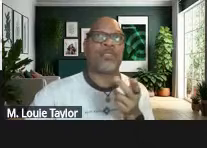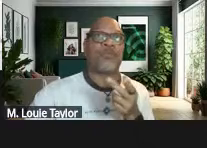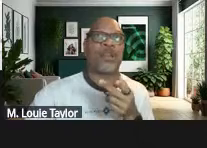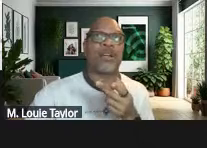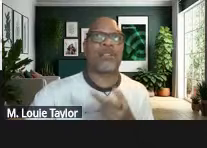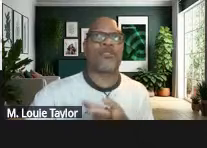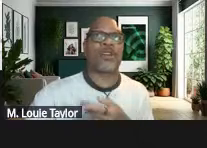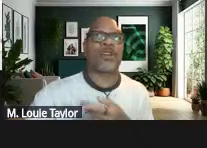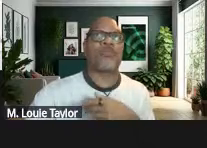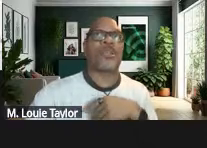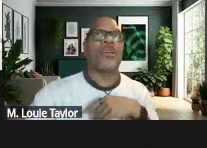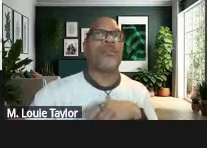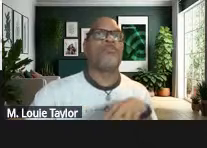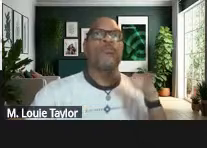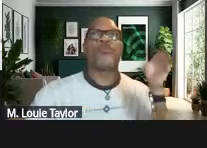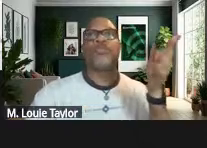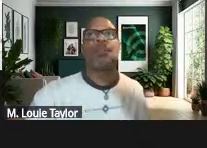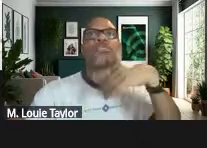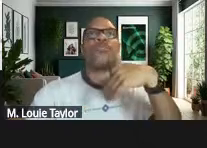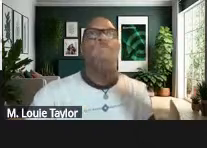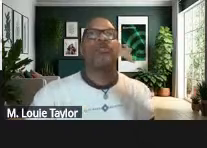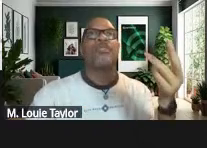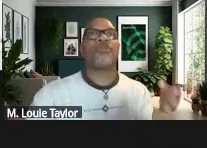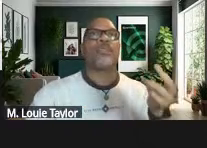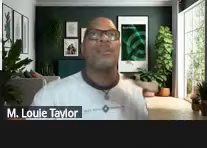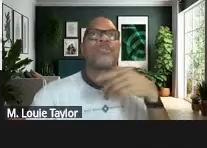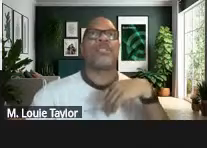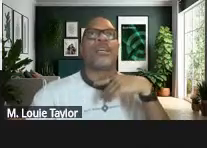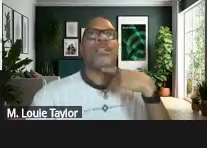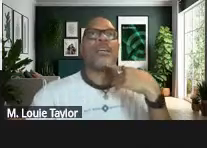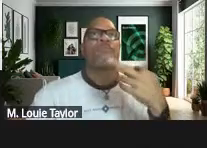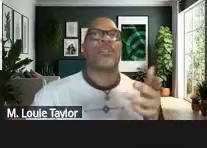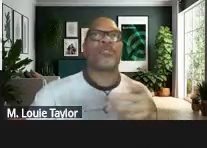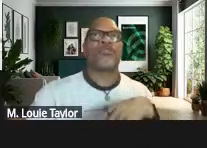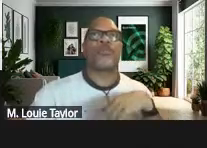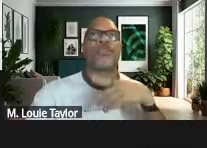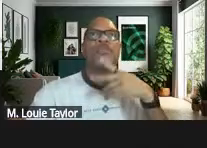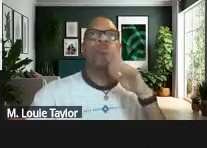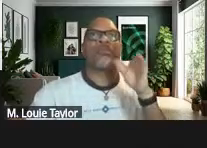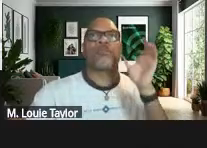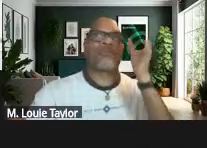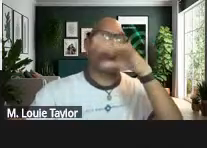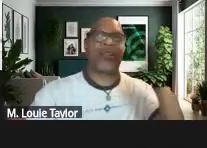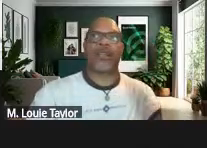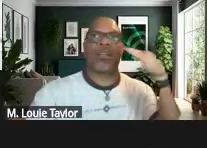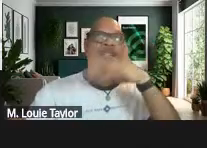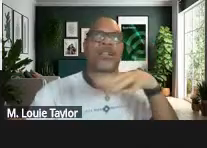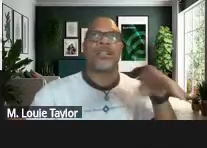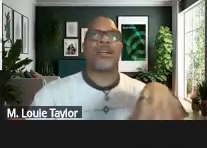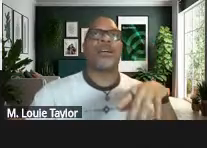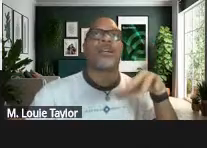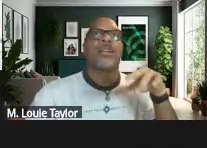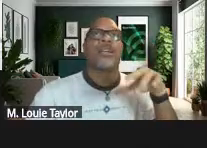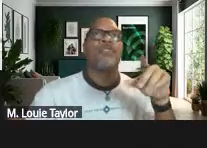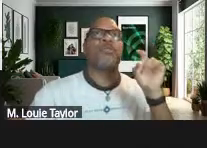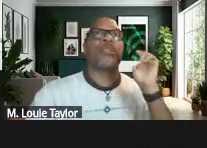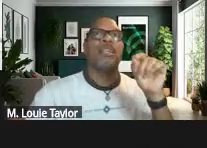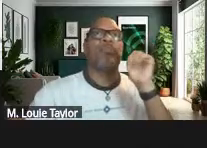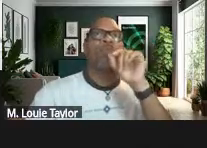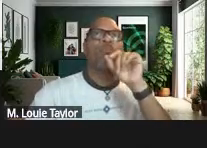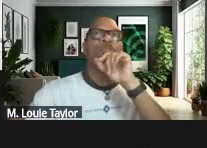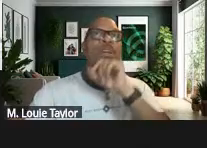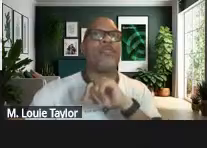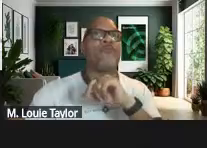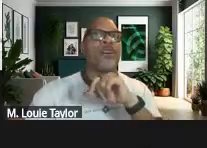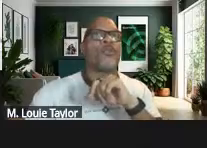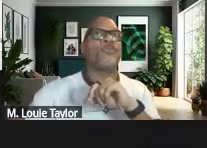asking about the body balancing drops. Boom, boom, boom. They go into your tongue 3 times a day. They help balance your hormones. Da da da da da. Here's a link